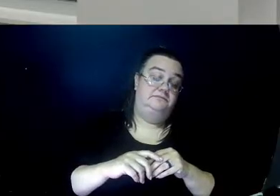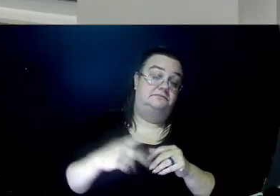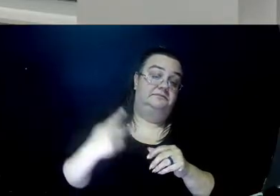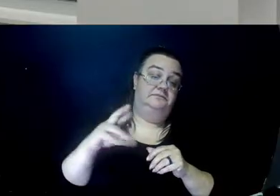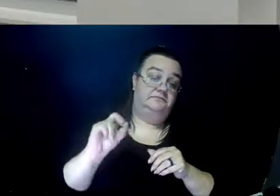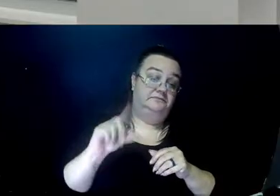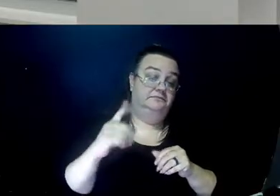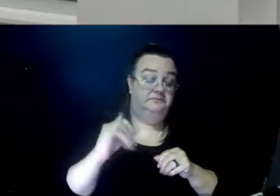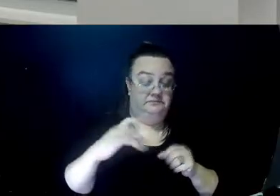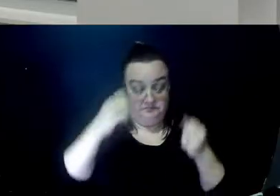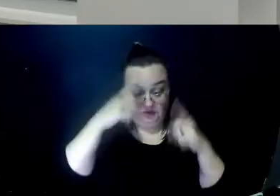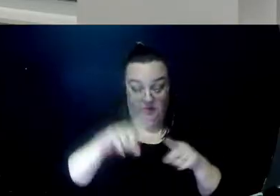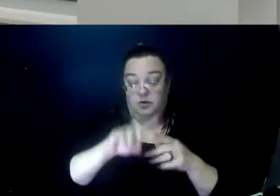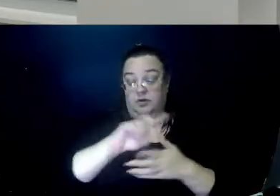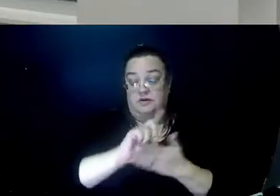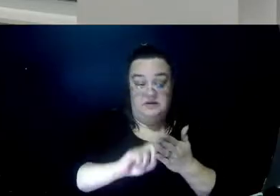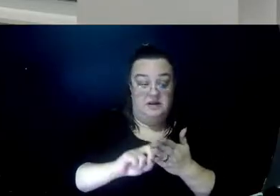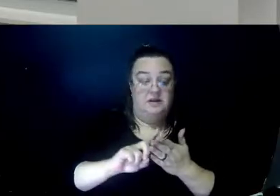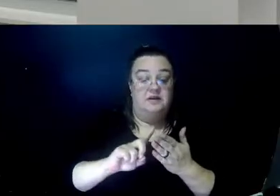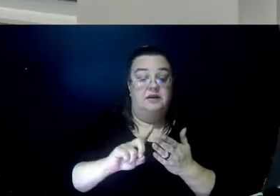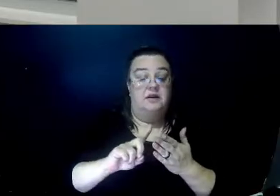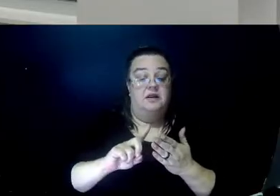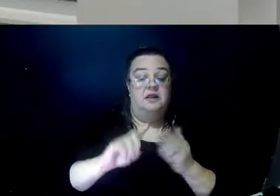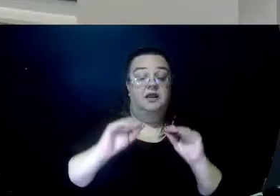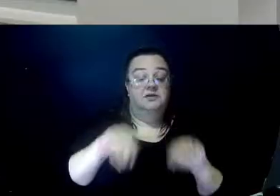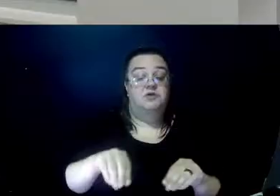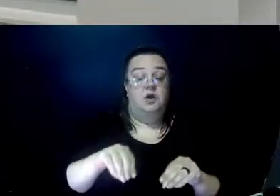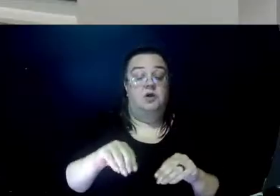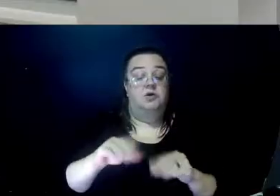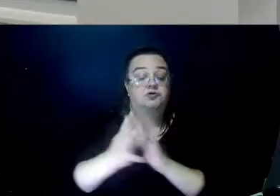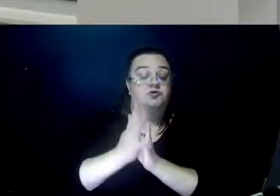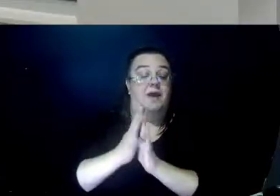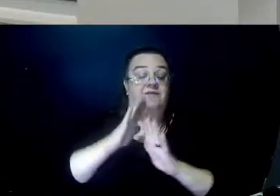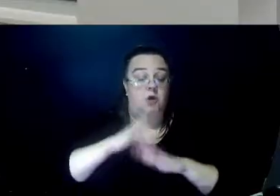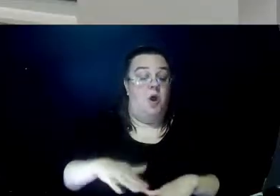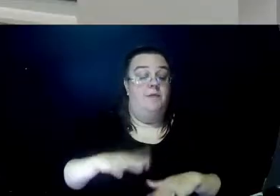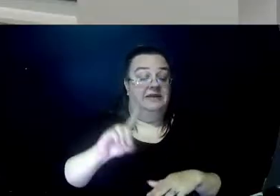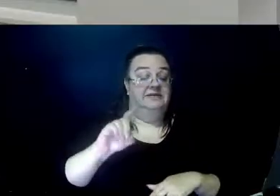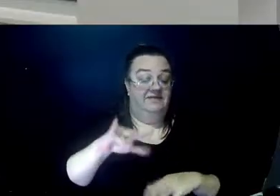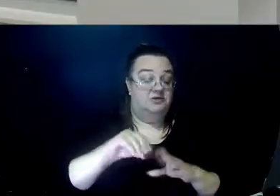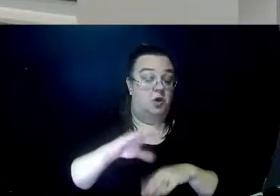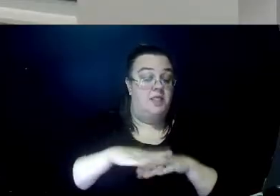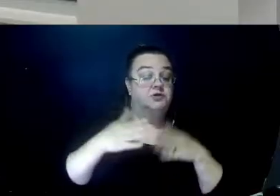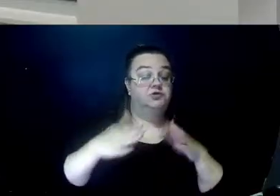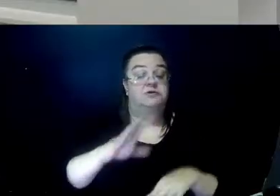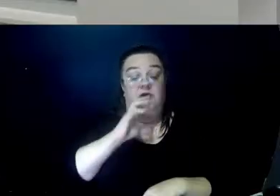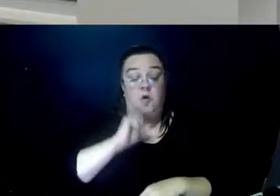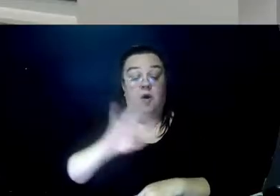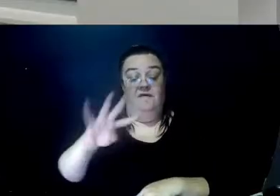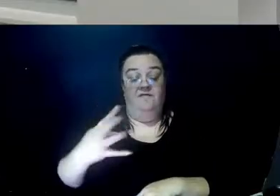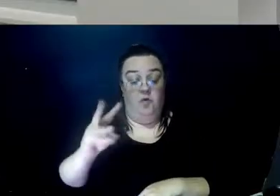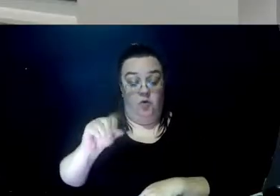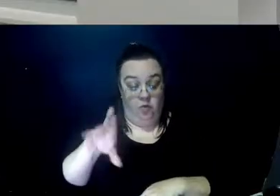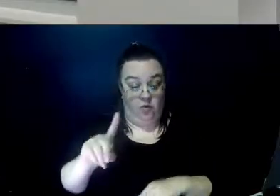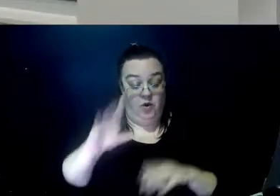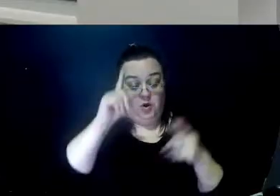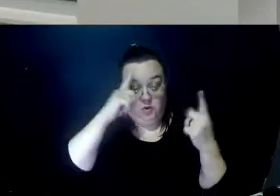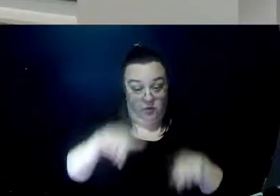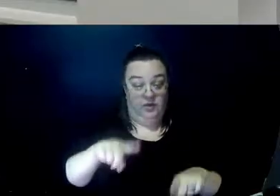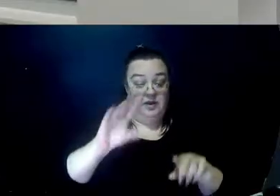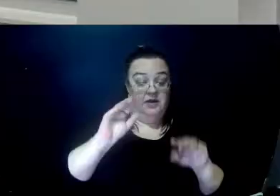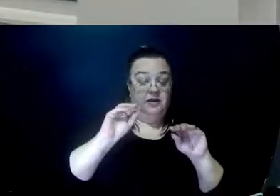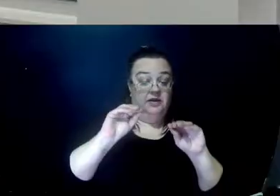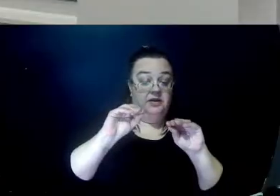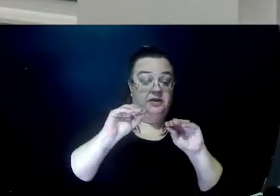Prologis has agreed to design and install traffic calming devices in the streets off Old Fourth Ward. Have agreed to fund the installation of signage